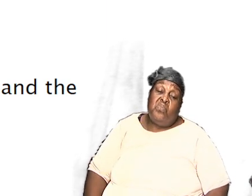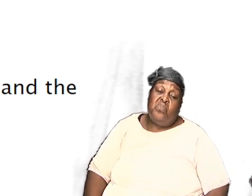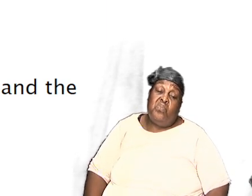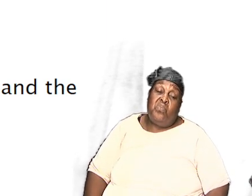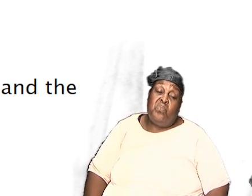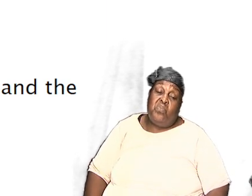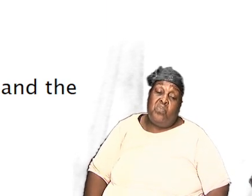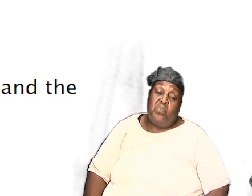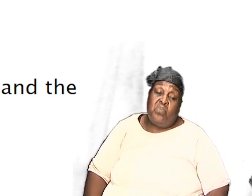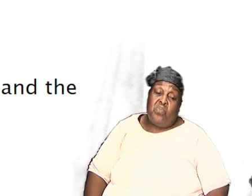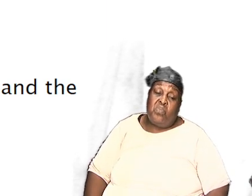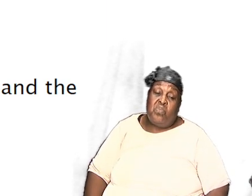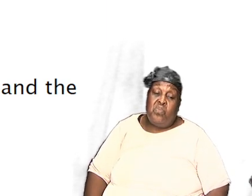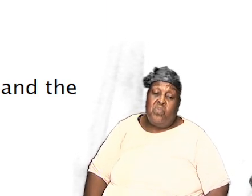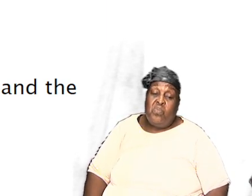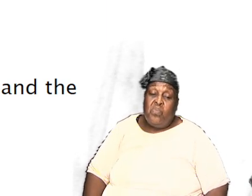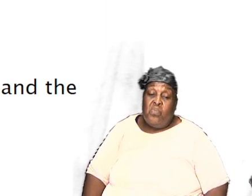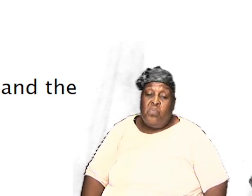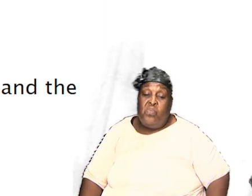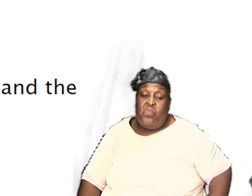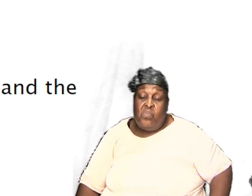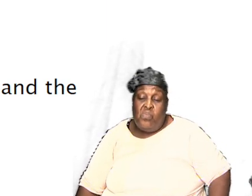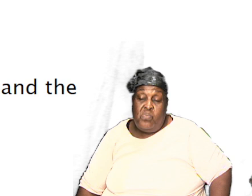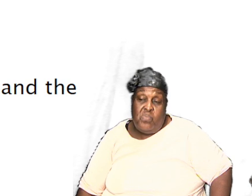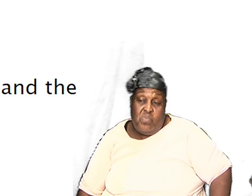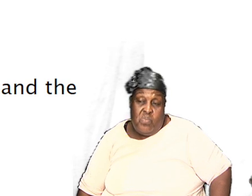feet that you have seen my